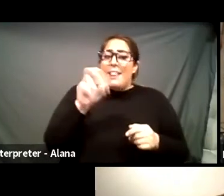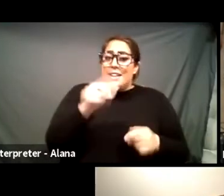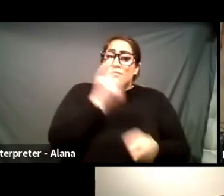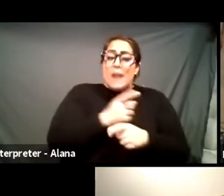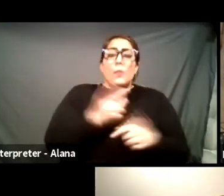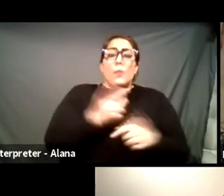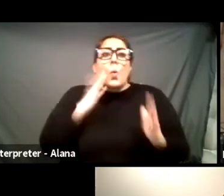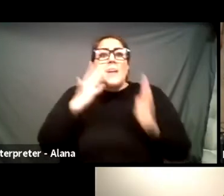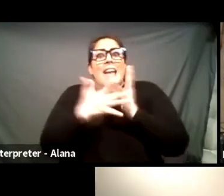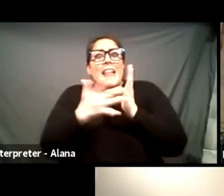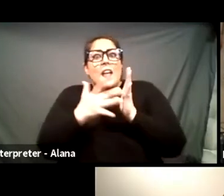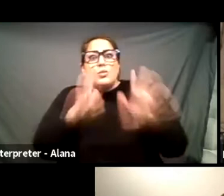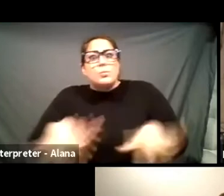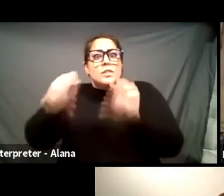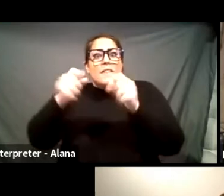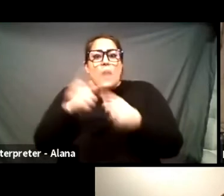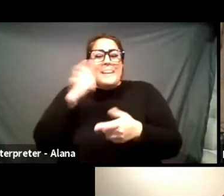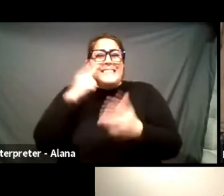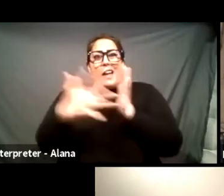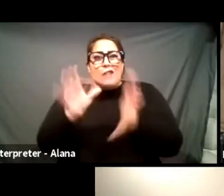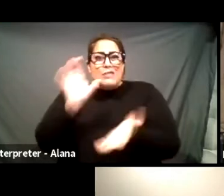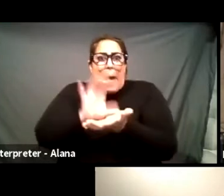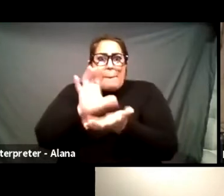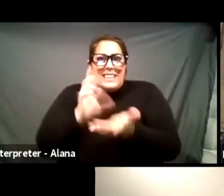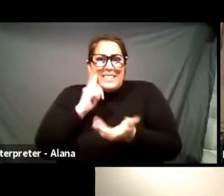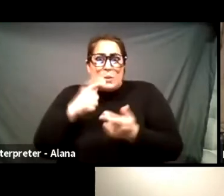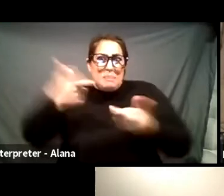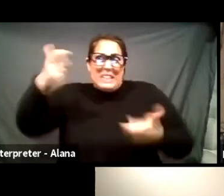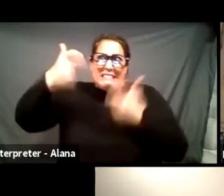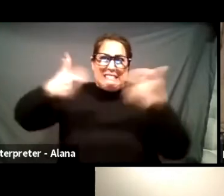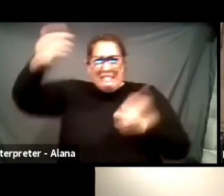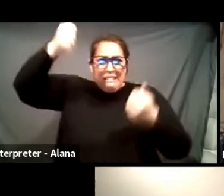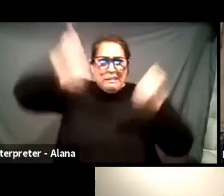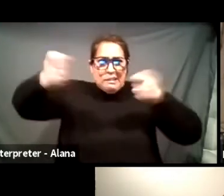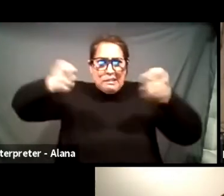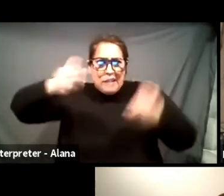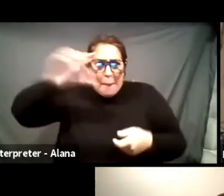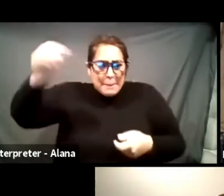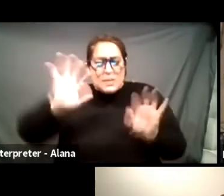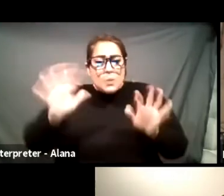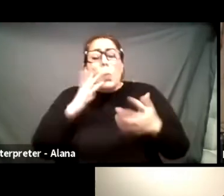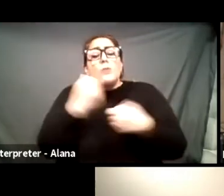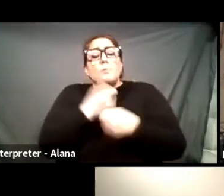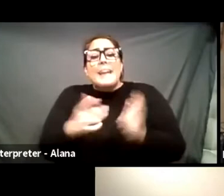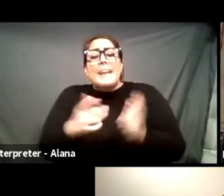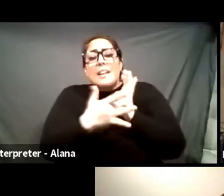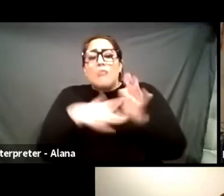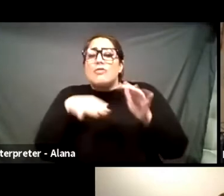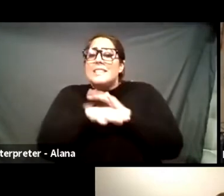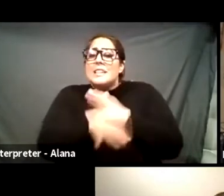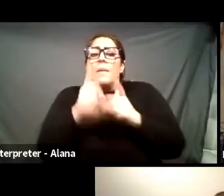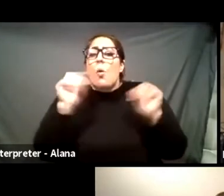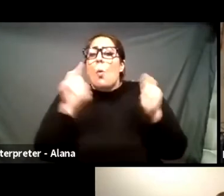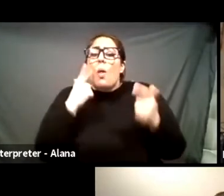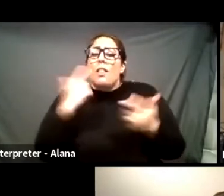capitalists, then, you know, it's not going to be created for the greater public good. I mean, we've already seen the results of